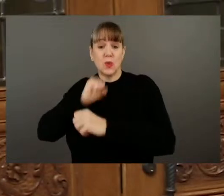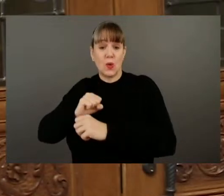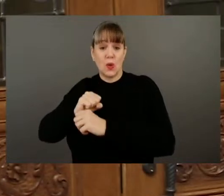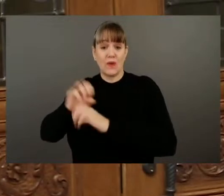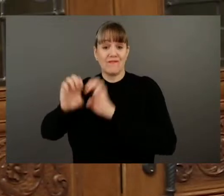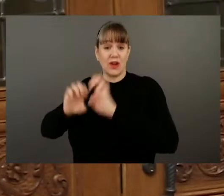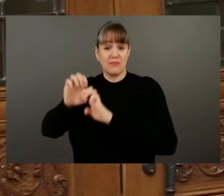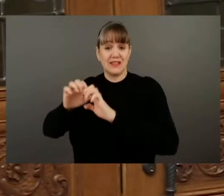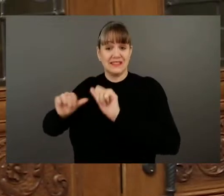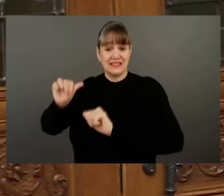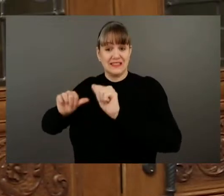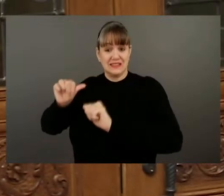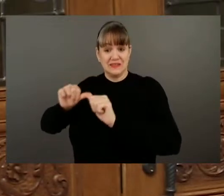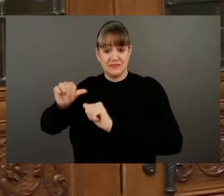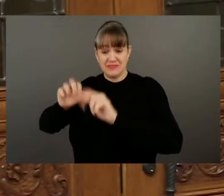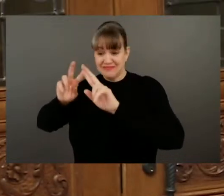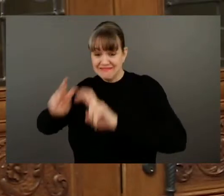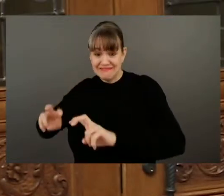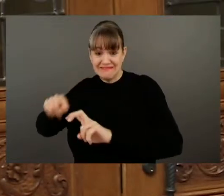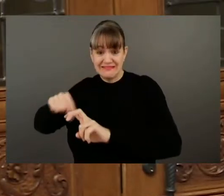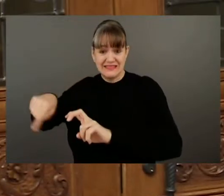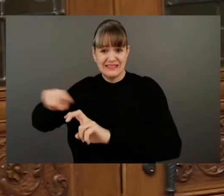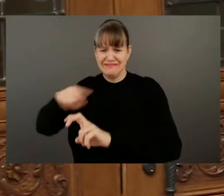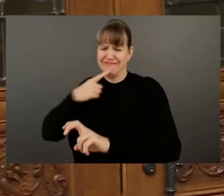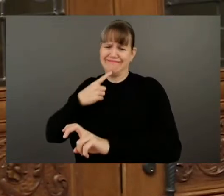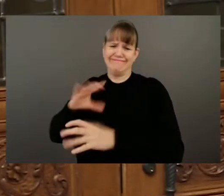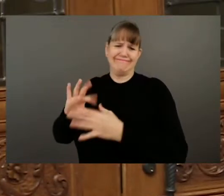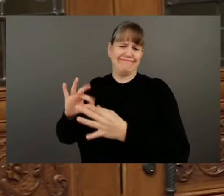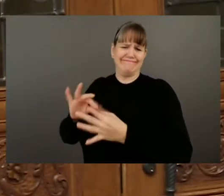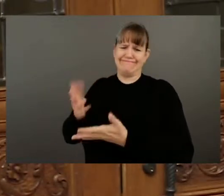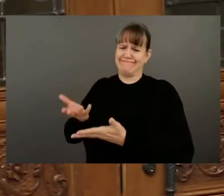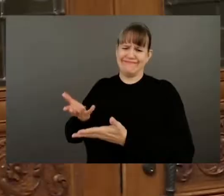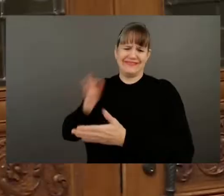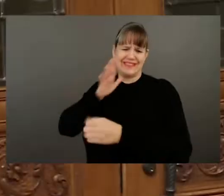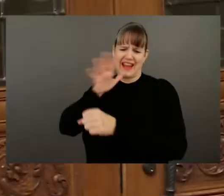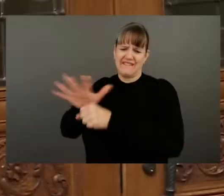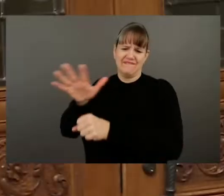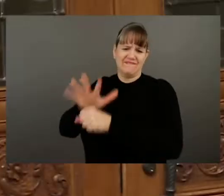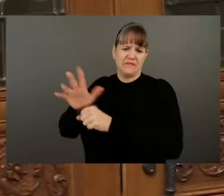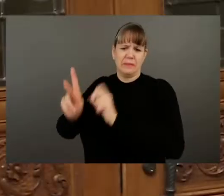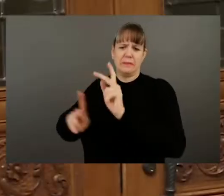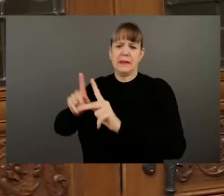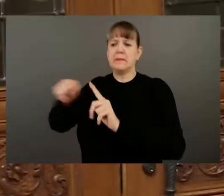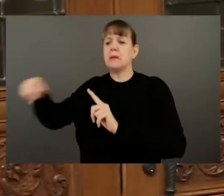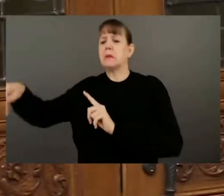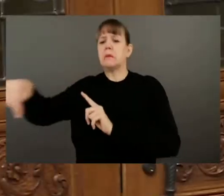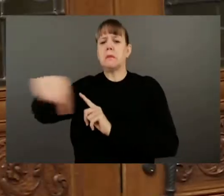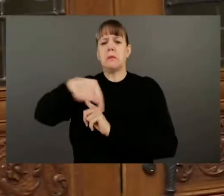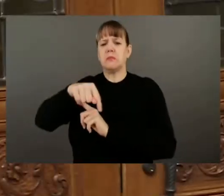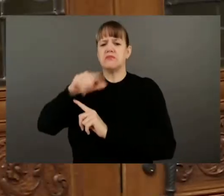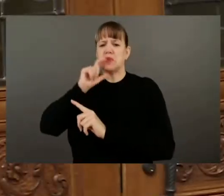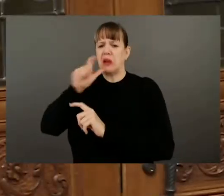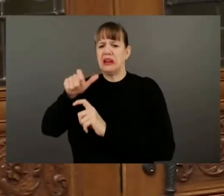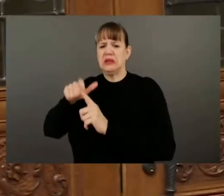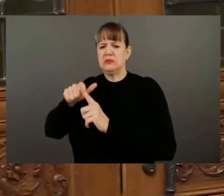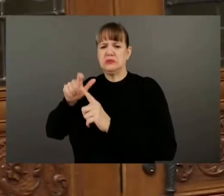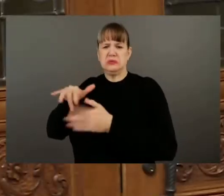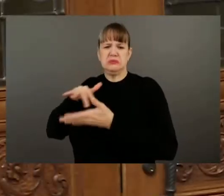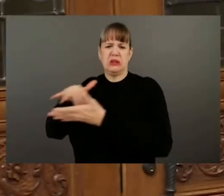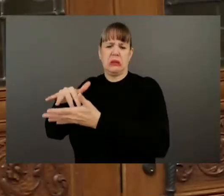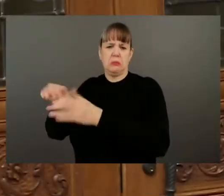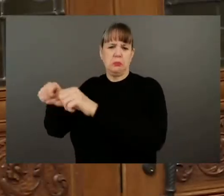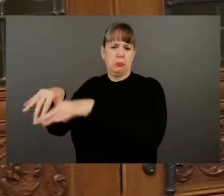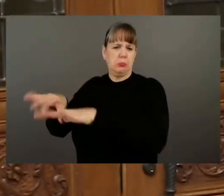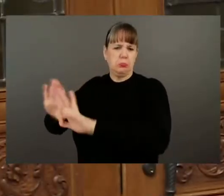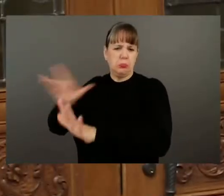human receptors in the Kispiox Valley to justify a health impact study. Mr. Speaker, these human receptors, if it's not obvious,